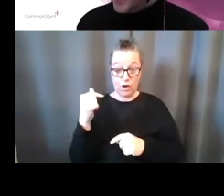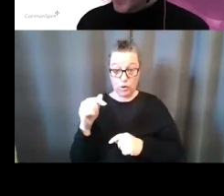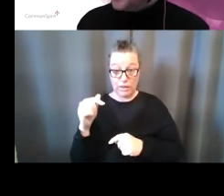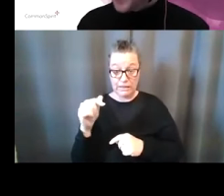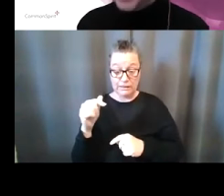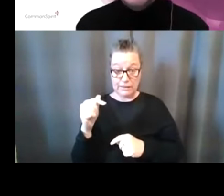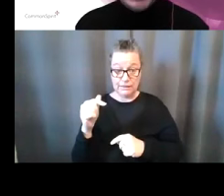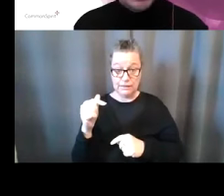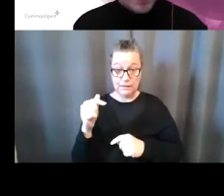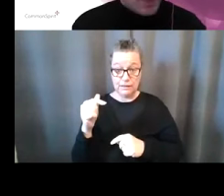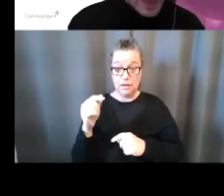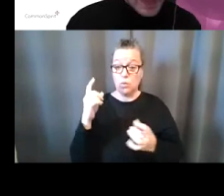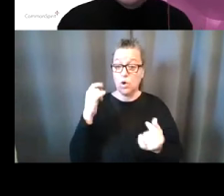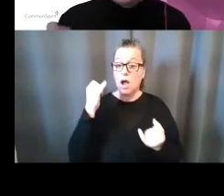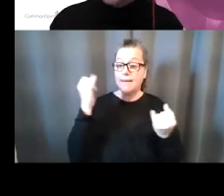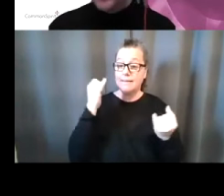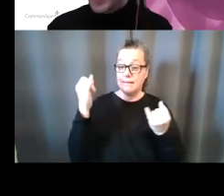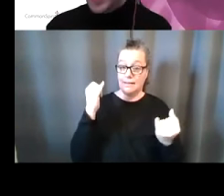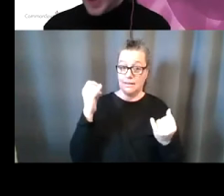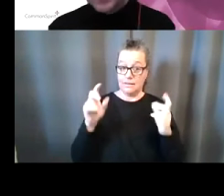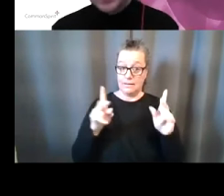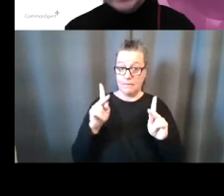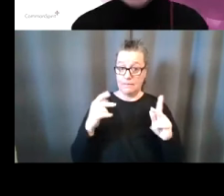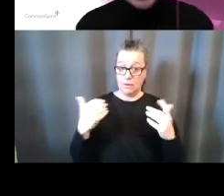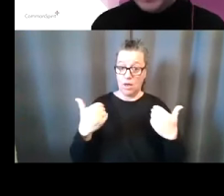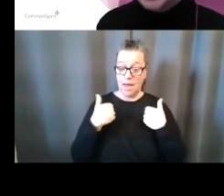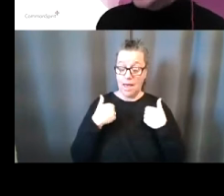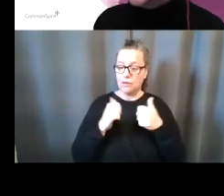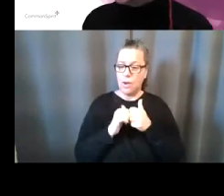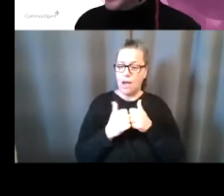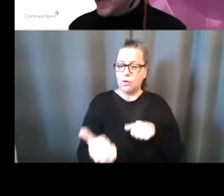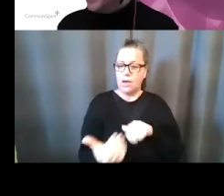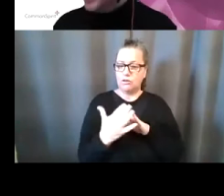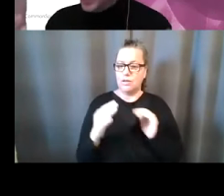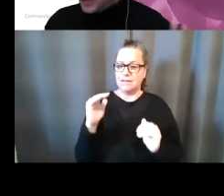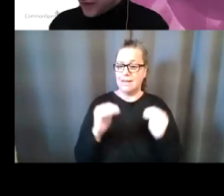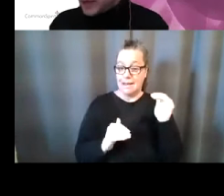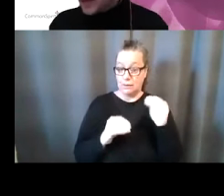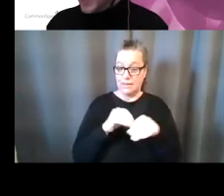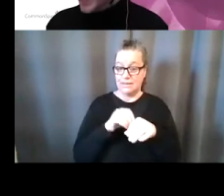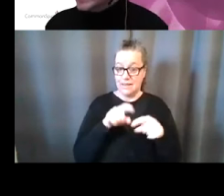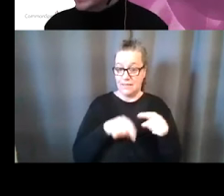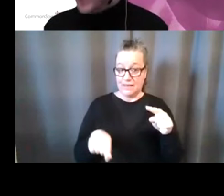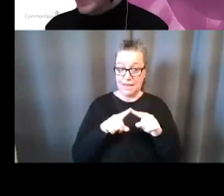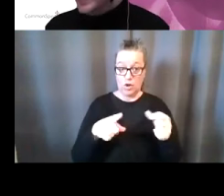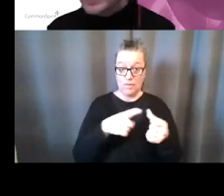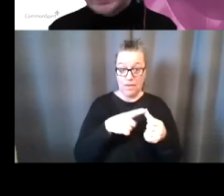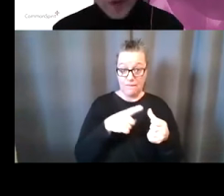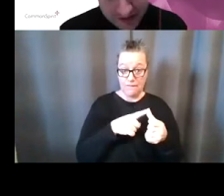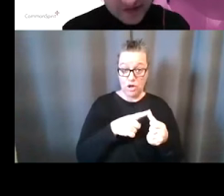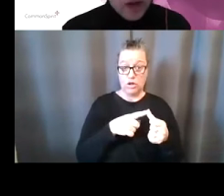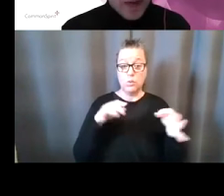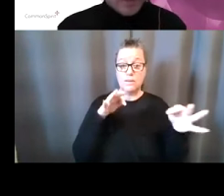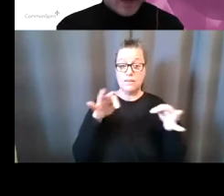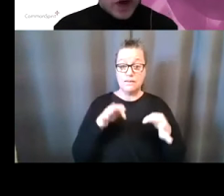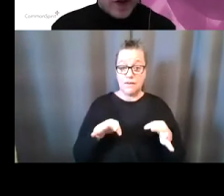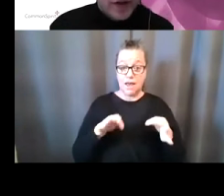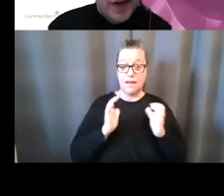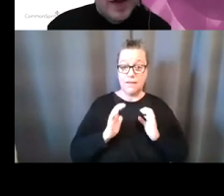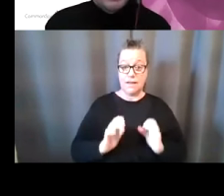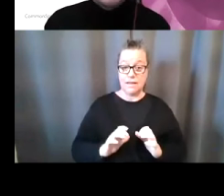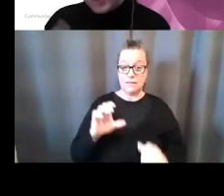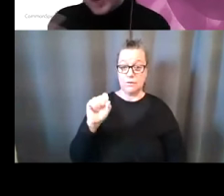were ideas that people had for how to address inequities in this cycle. So this first cycle is defining the customer and scope of the